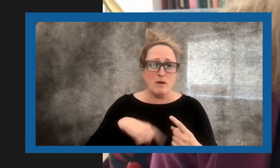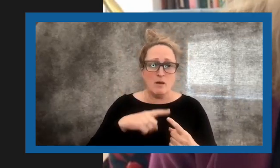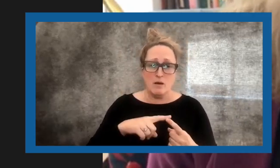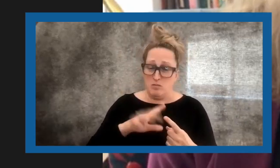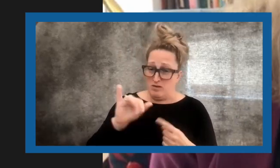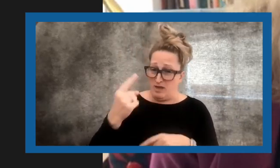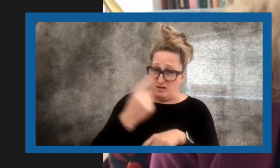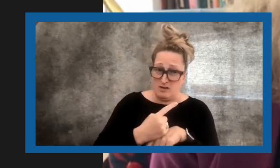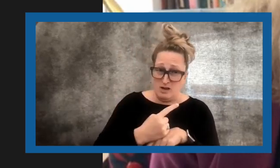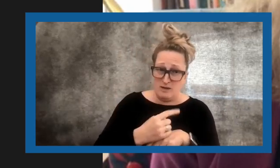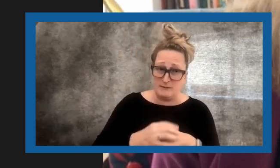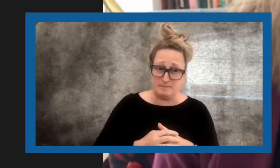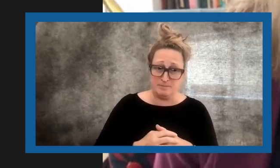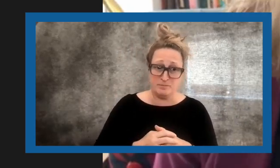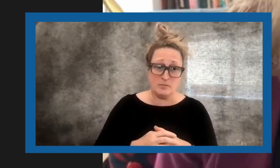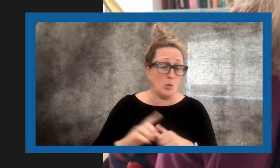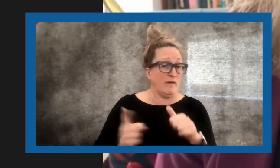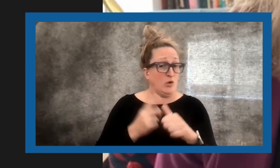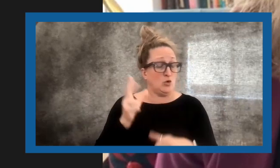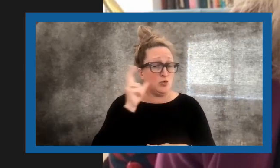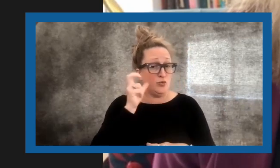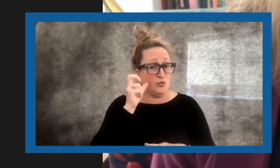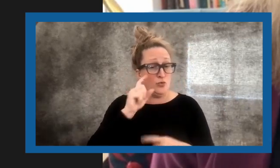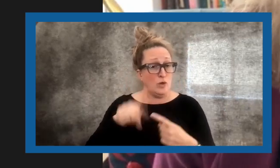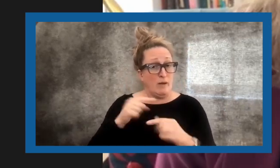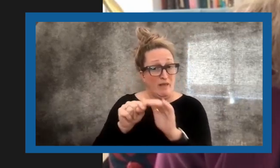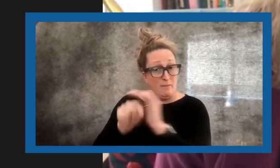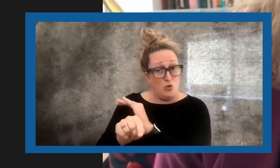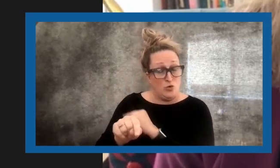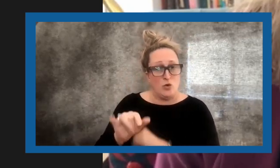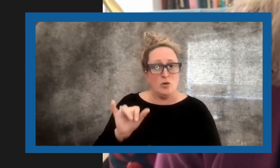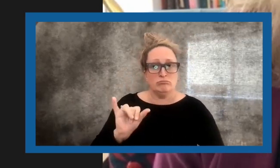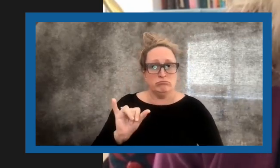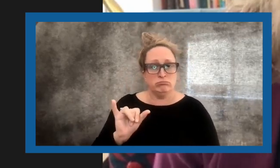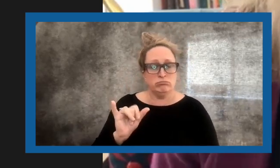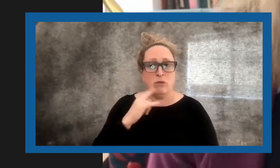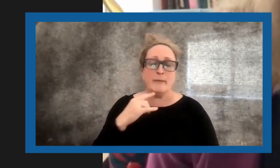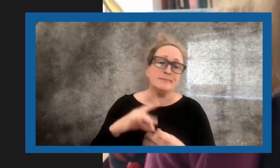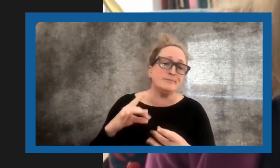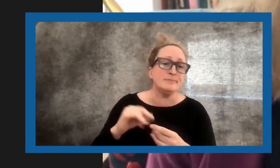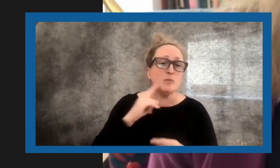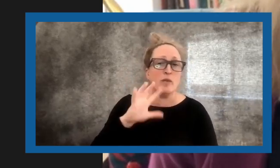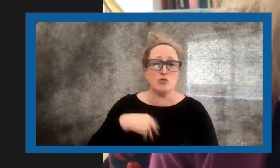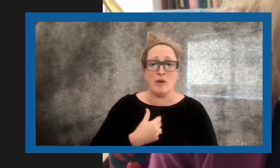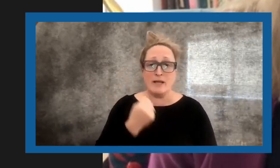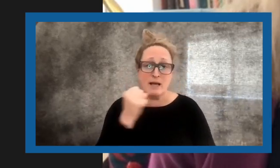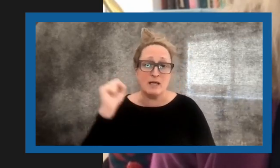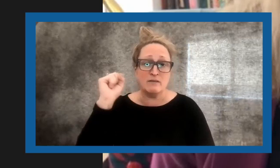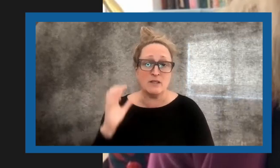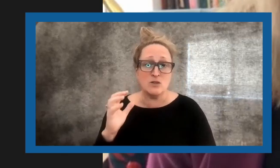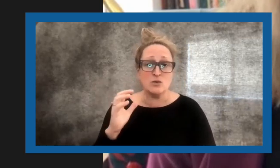that day when I first heard about the murder. I'd been talking with a trans activist friend of